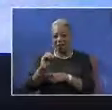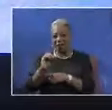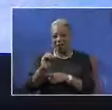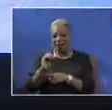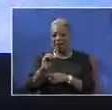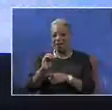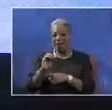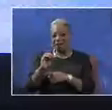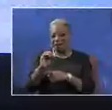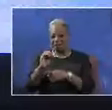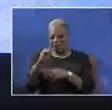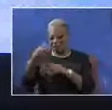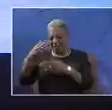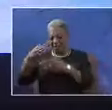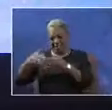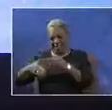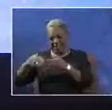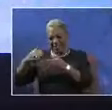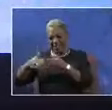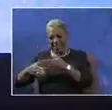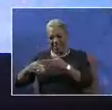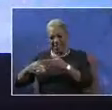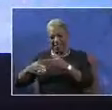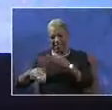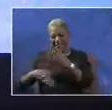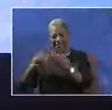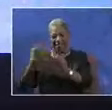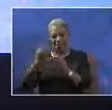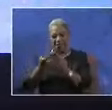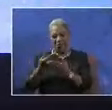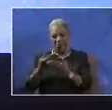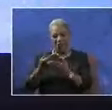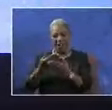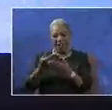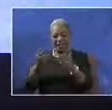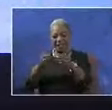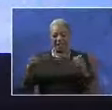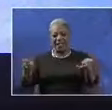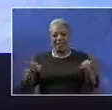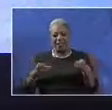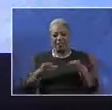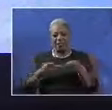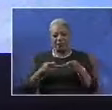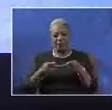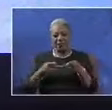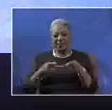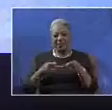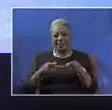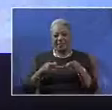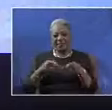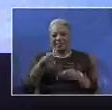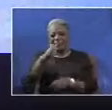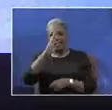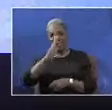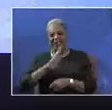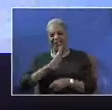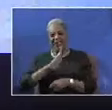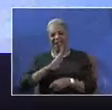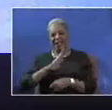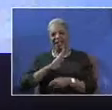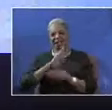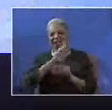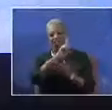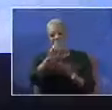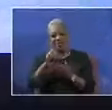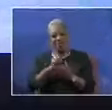the river is supposed to end up. And regardless of how much freedom we think we have, God is in control of